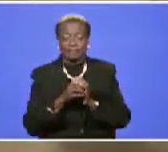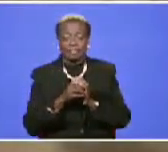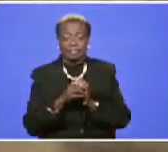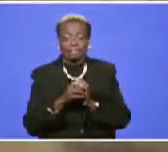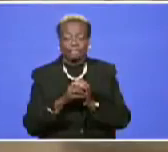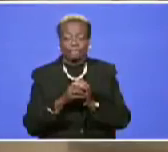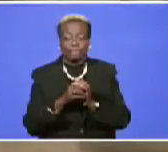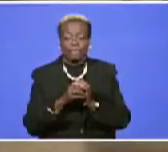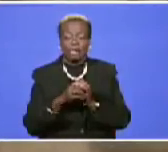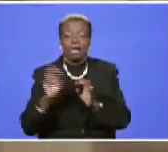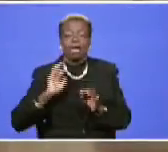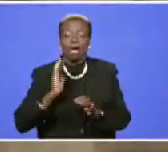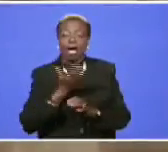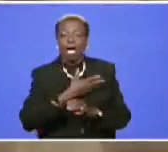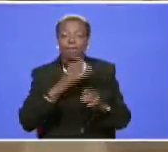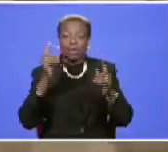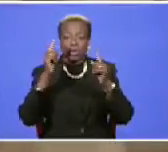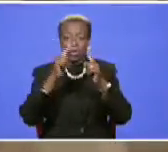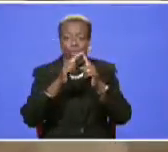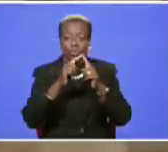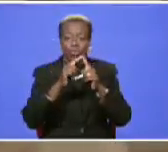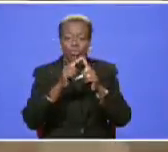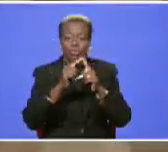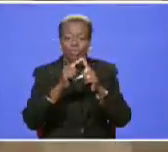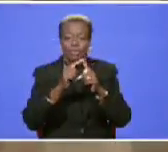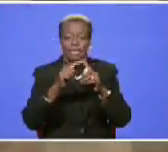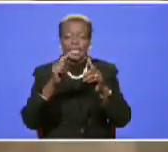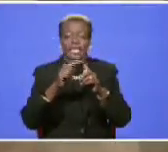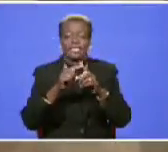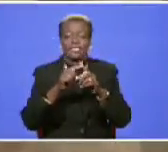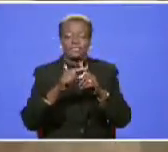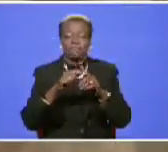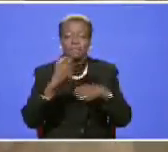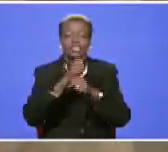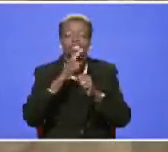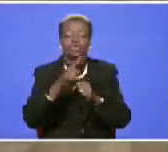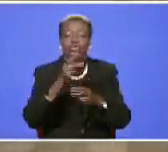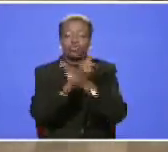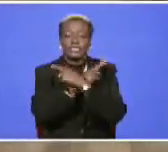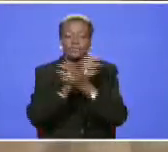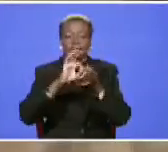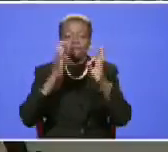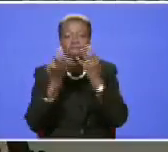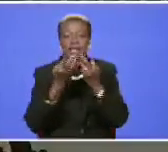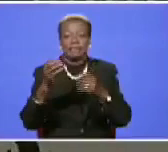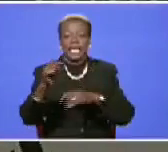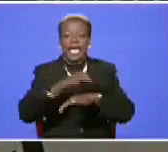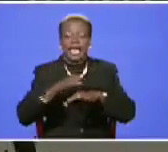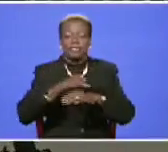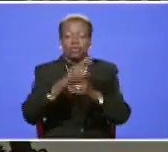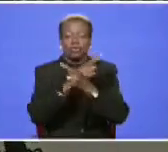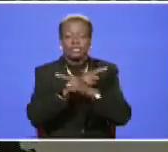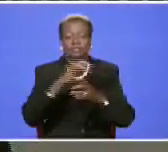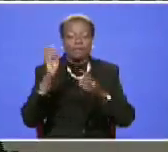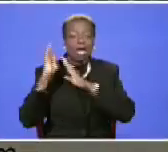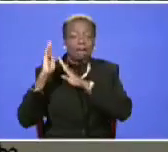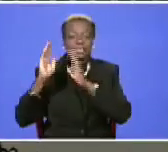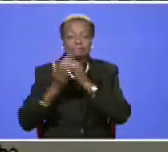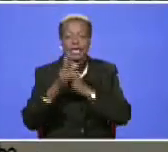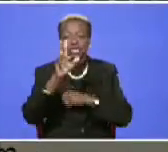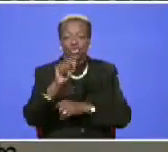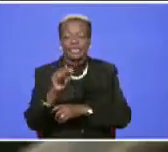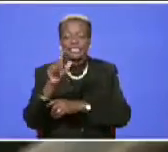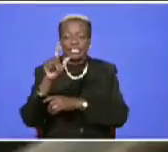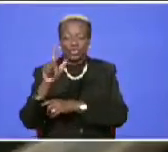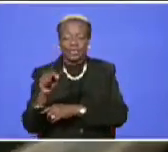goal is actually to try and deploy it throughout the rest of the Family Islands and most of the Bahamas by the end of 2020. So it is an ambitious goal,